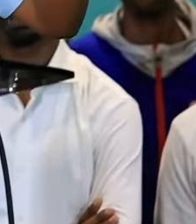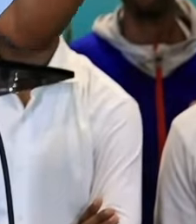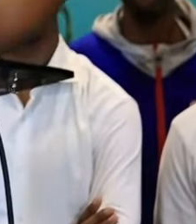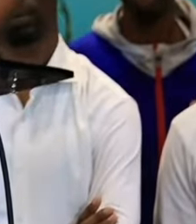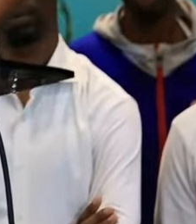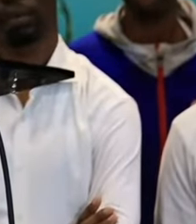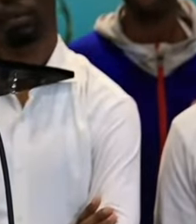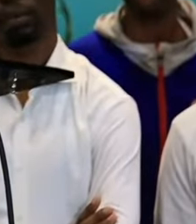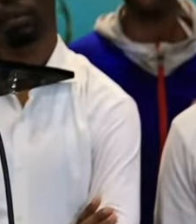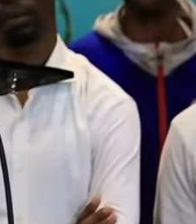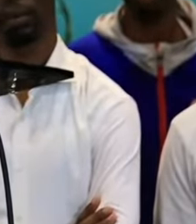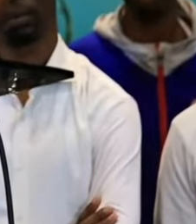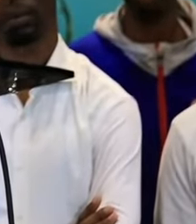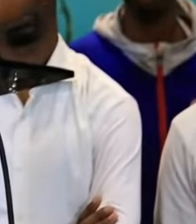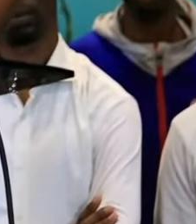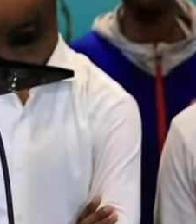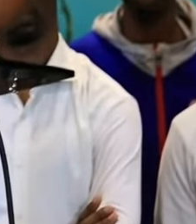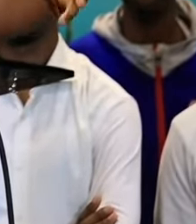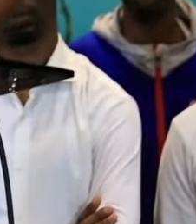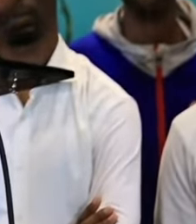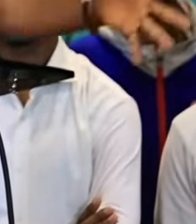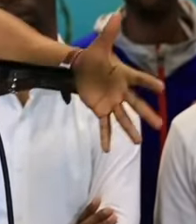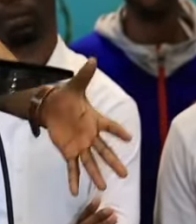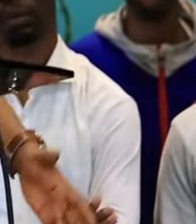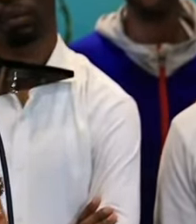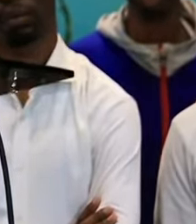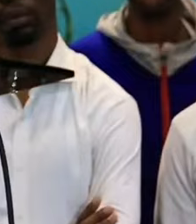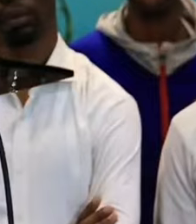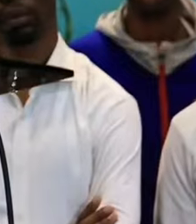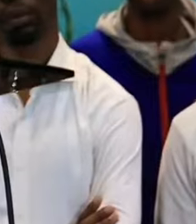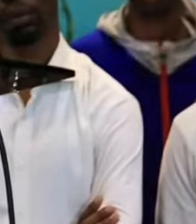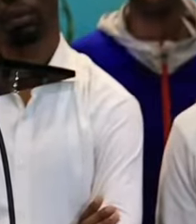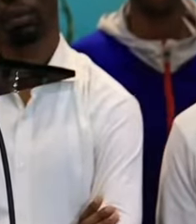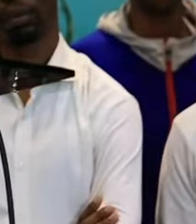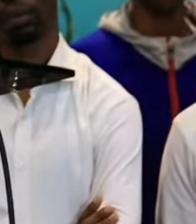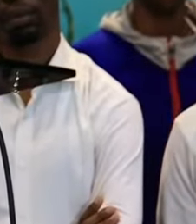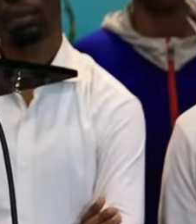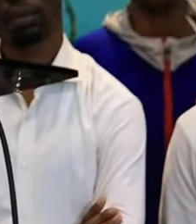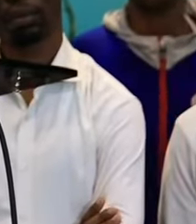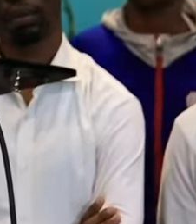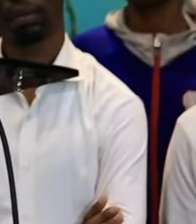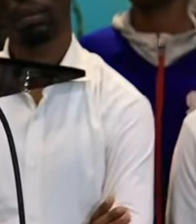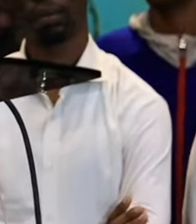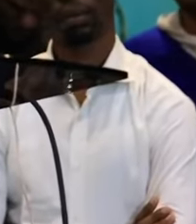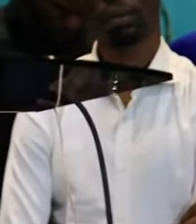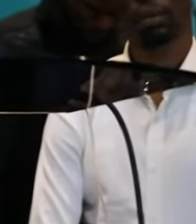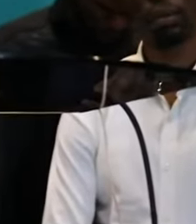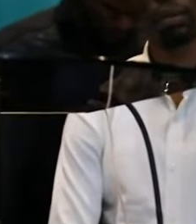I can ask God to give me a relationship with a woman whilst I have no relationship with